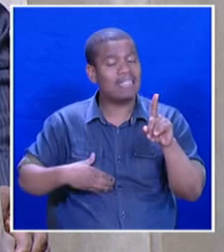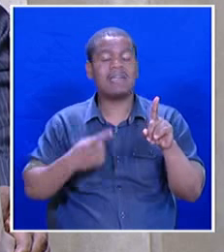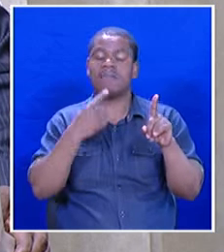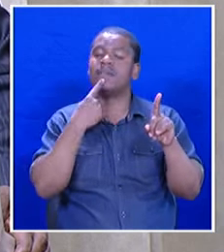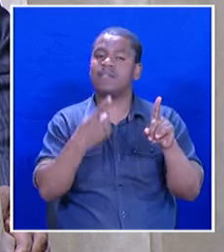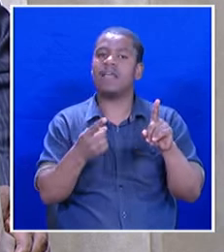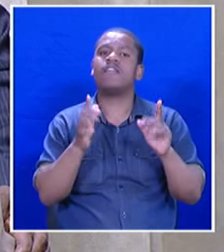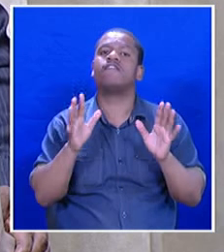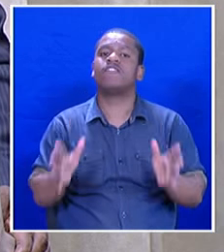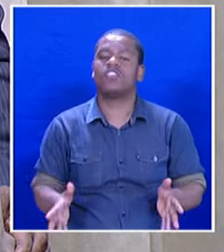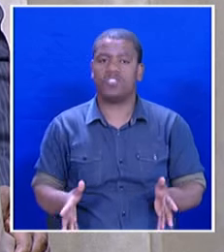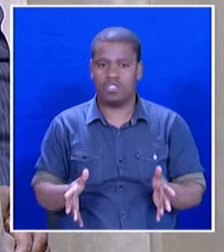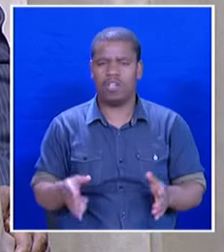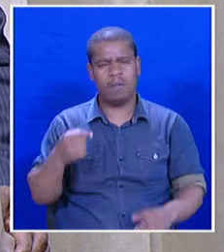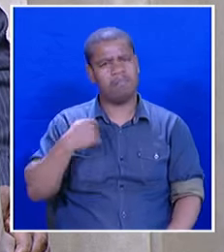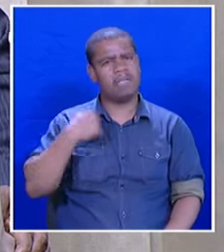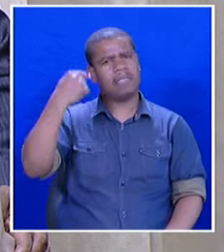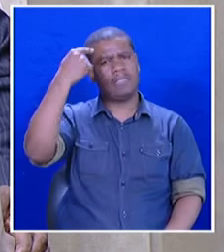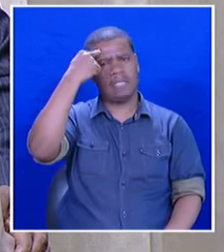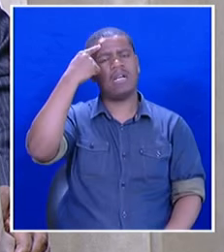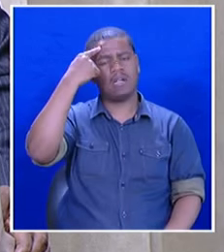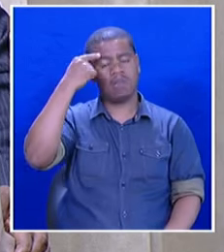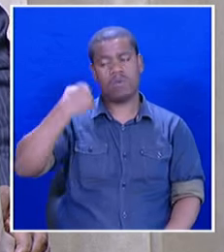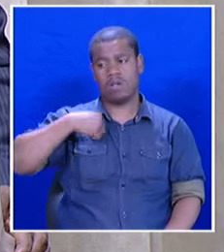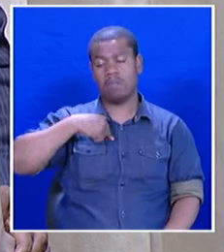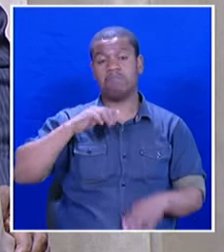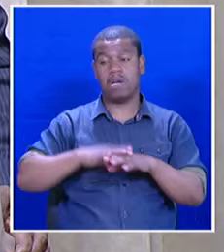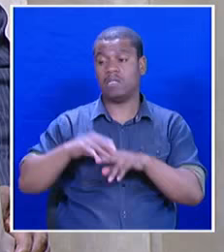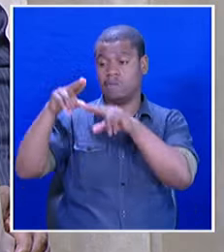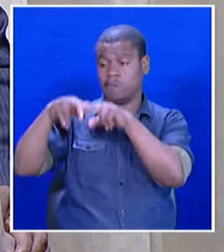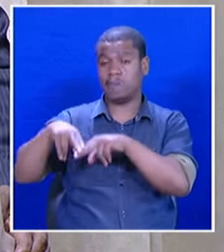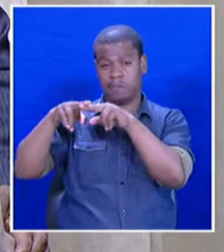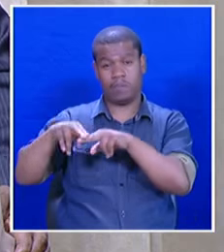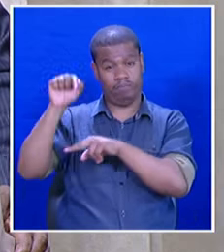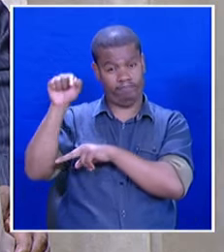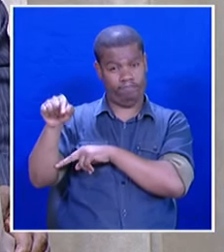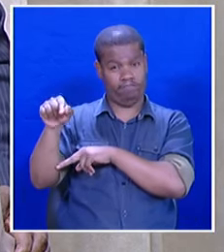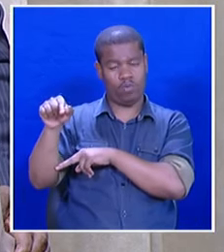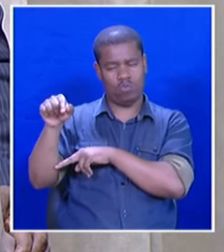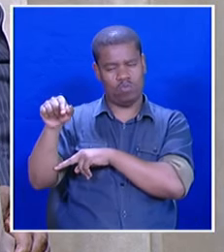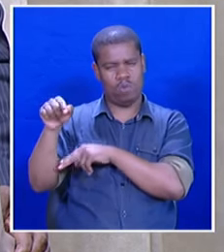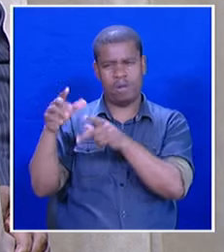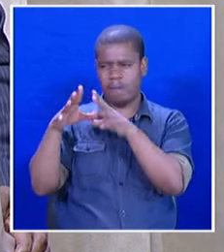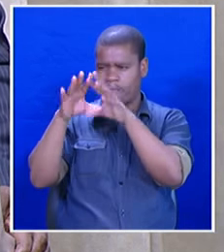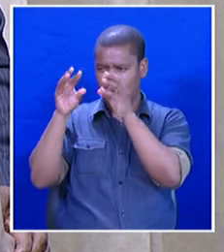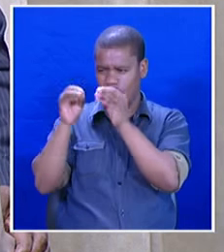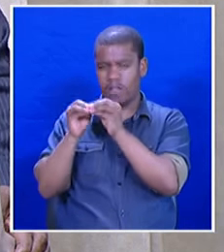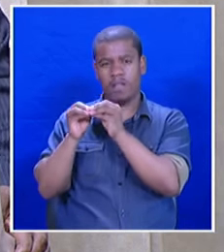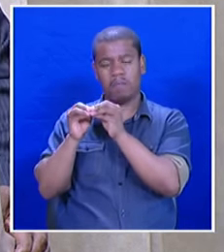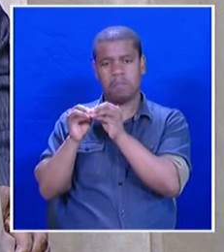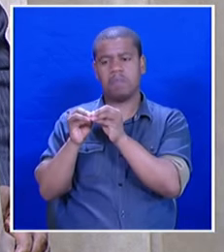we should rely on that and know that he has put all that to the nation. Thank you very